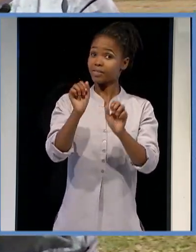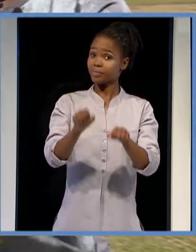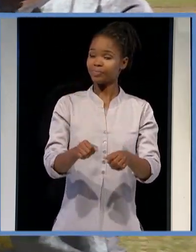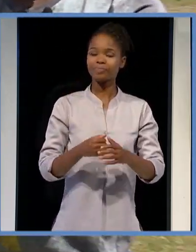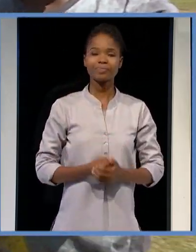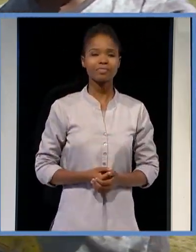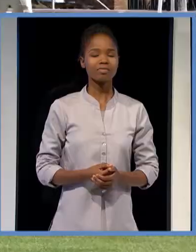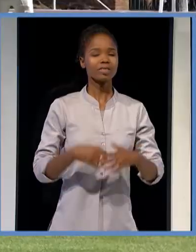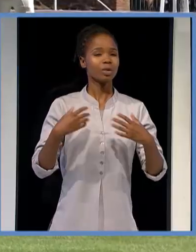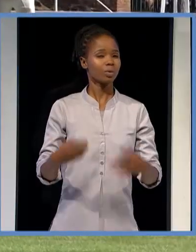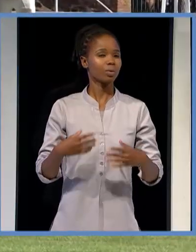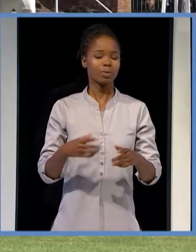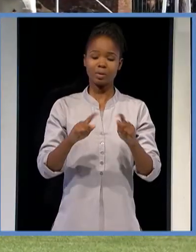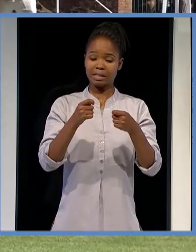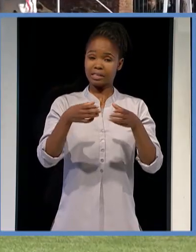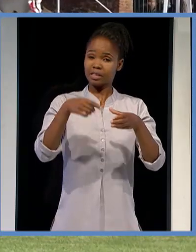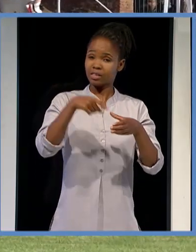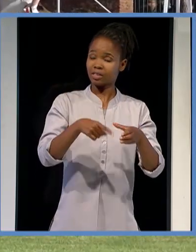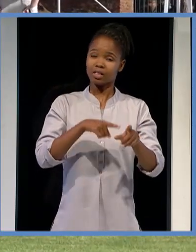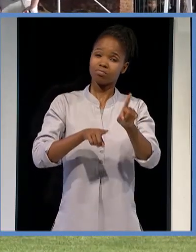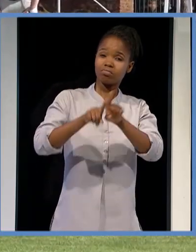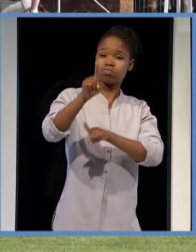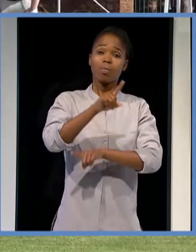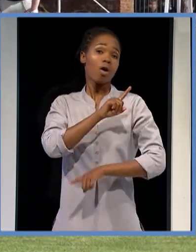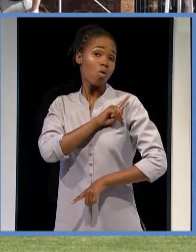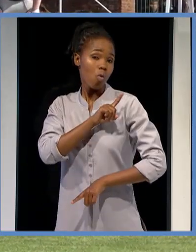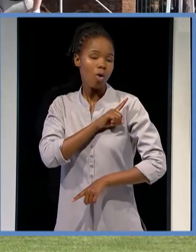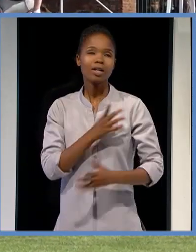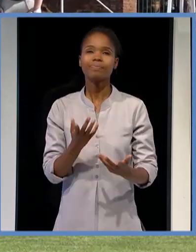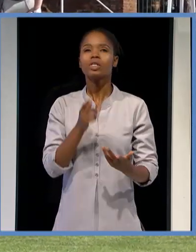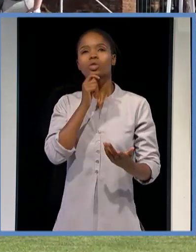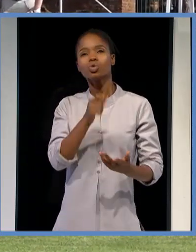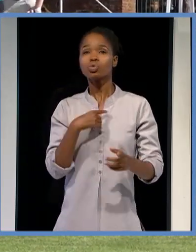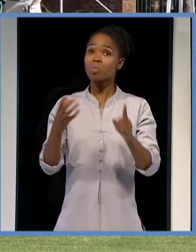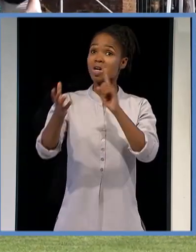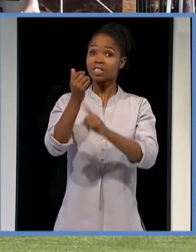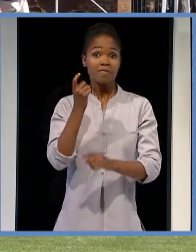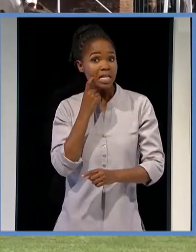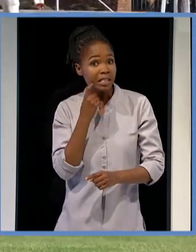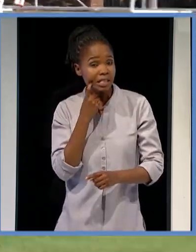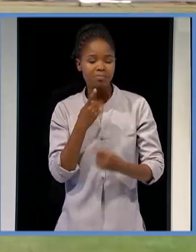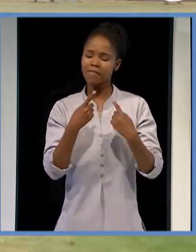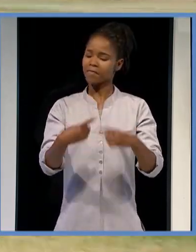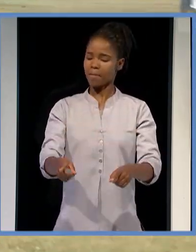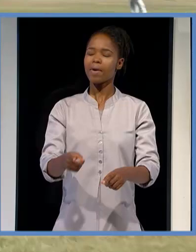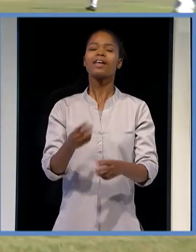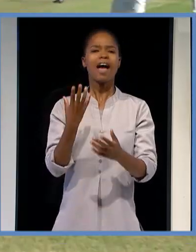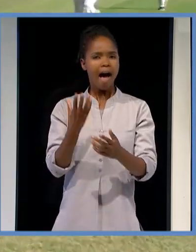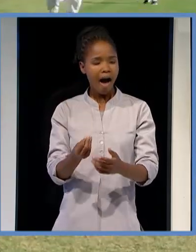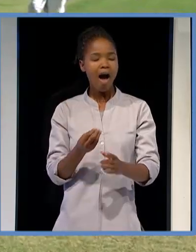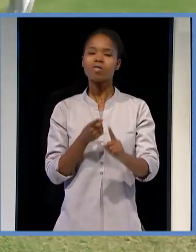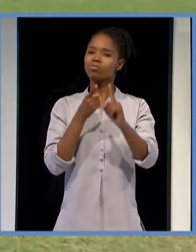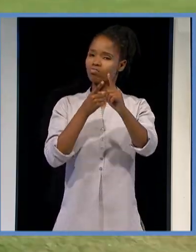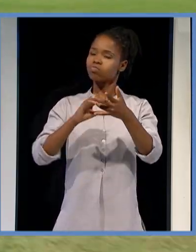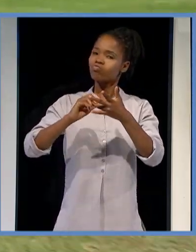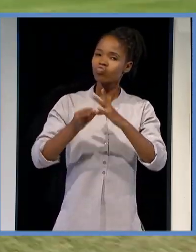I would say the succession of the South African team has always been, I wouldn't say the roads have always been easy. We've always looked to